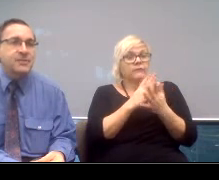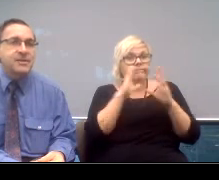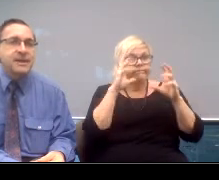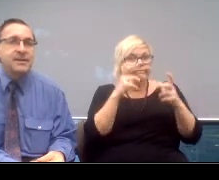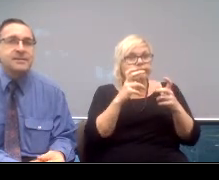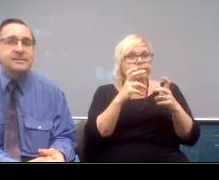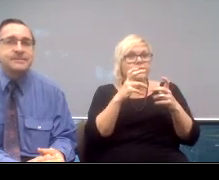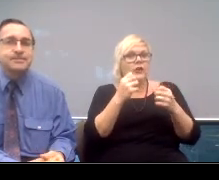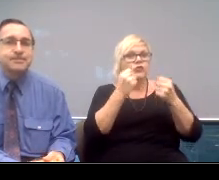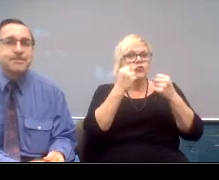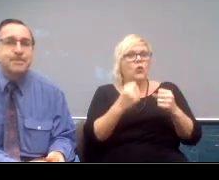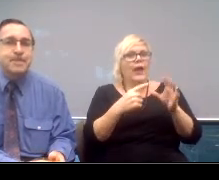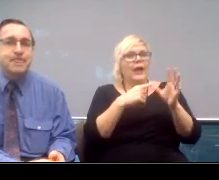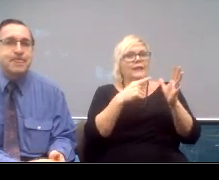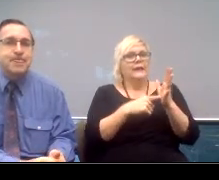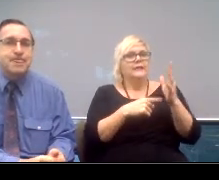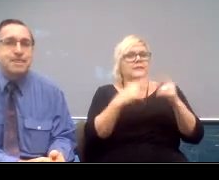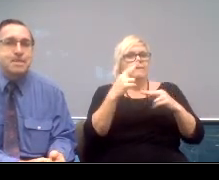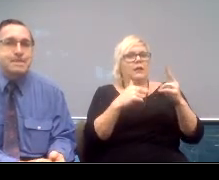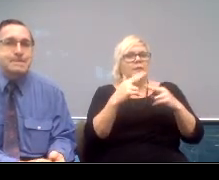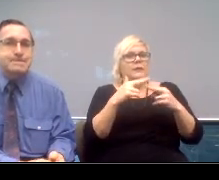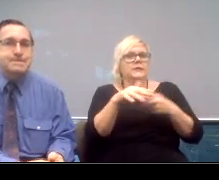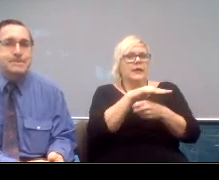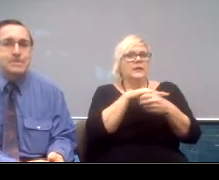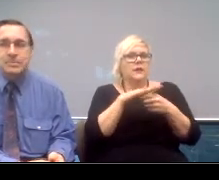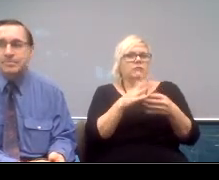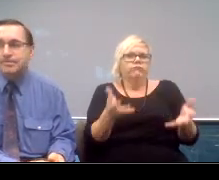and development sector. Thank you, Dr. Walker.